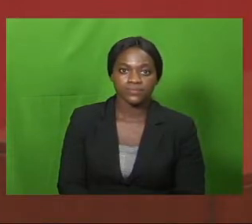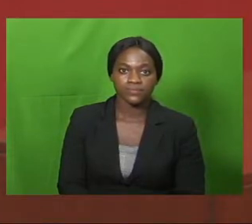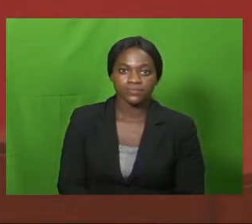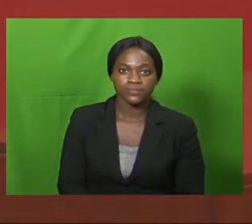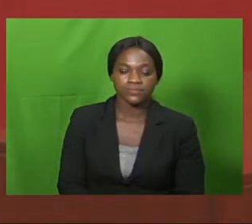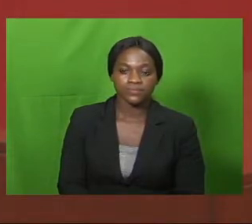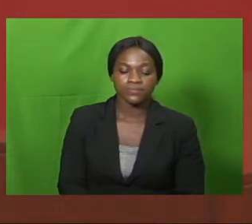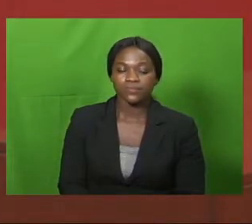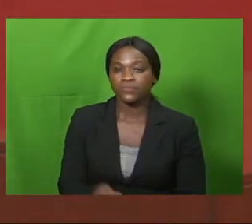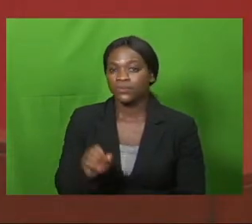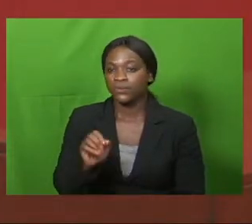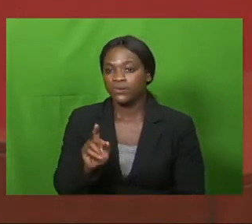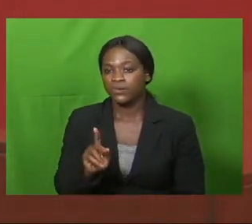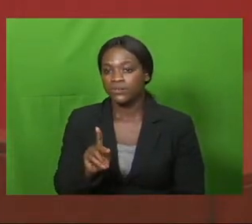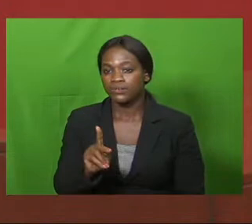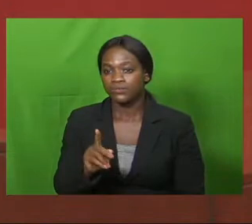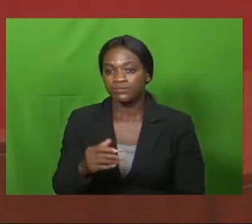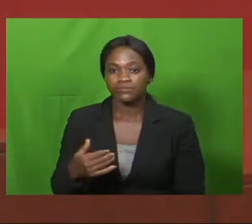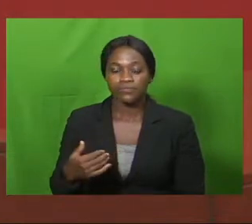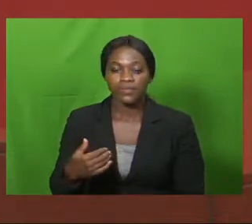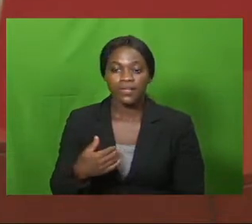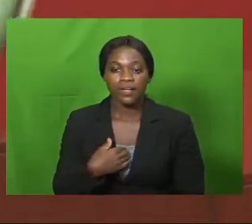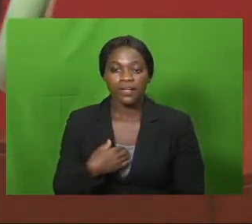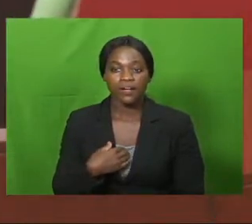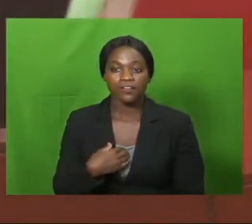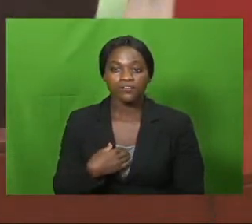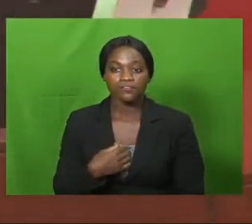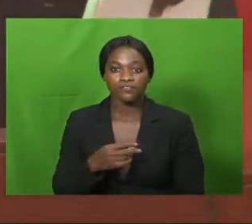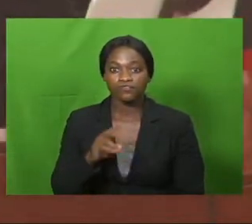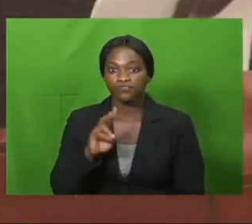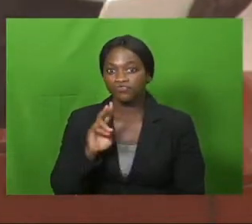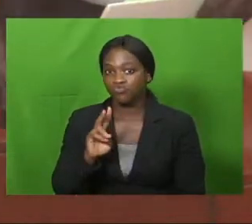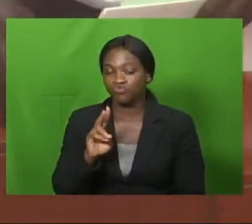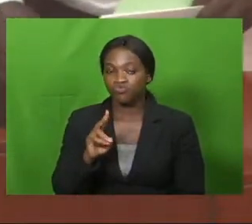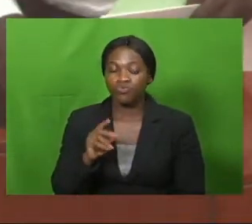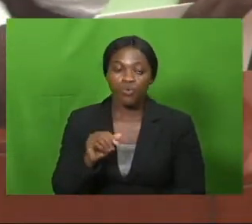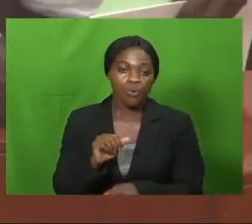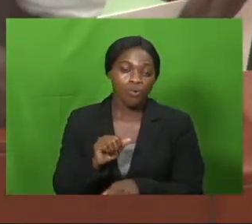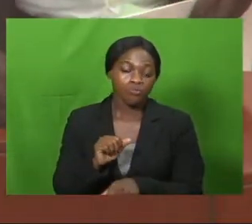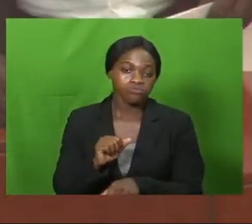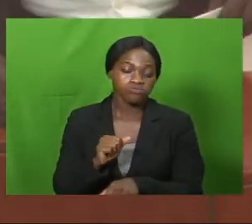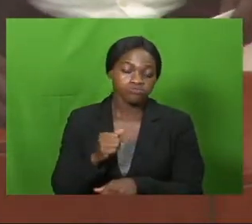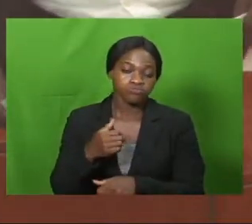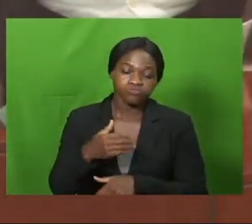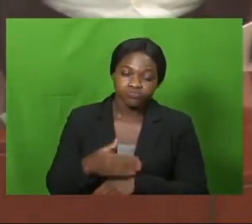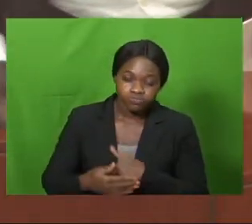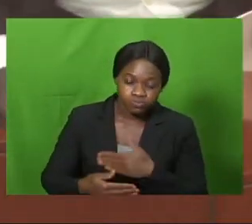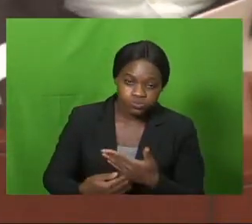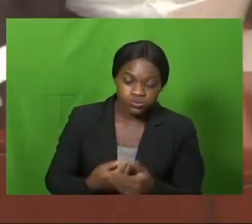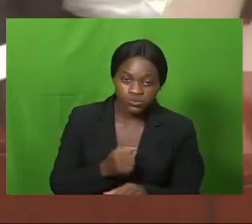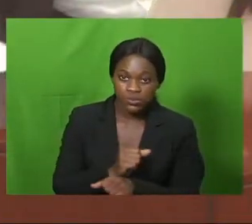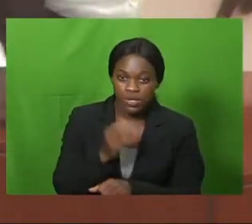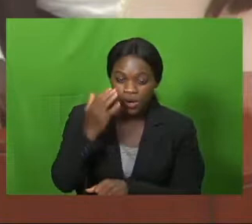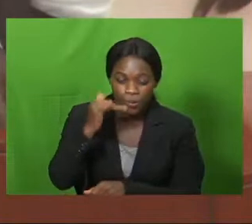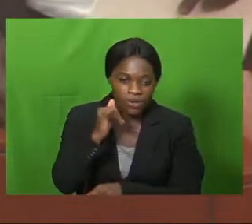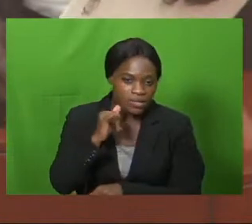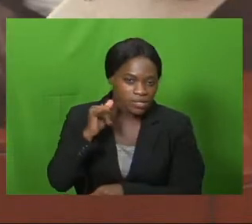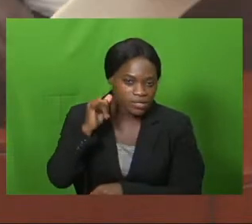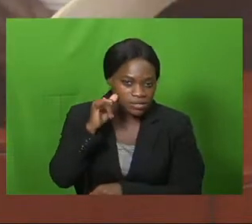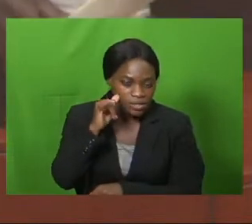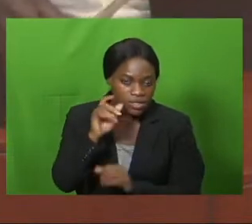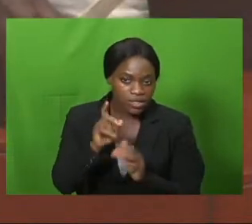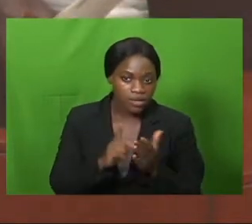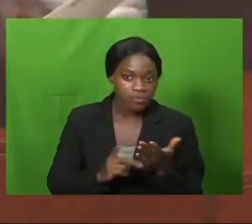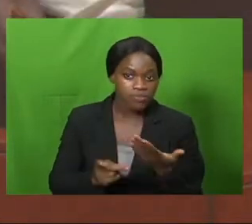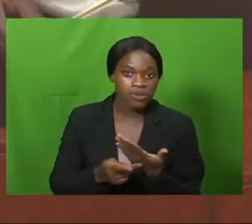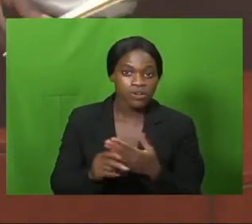Very well. Honorable members, we have 2 of the proceedings. Because of yesterday's event, we are taking